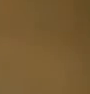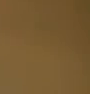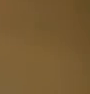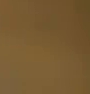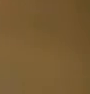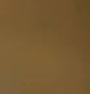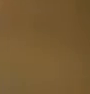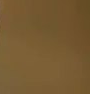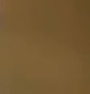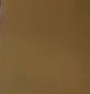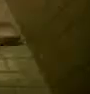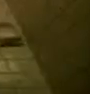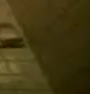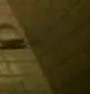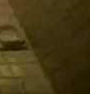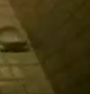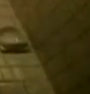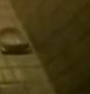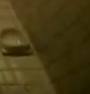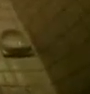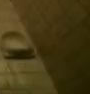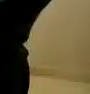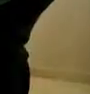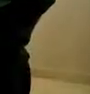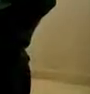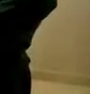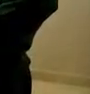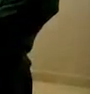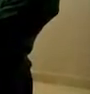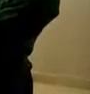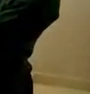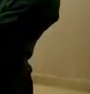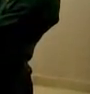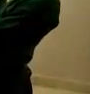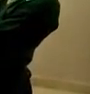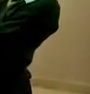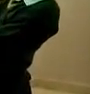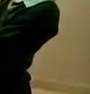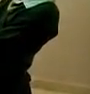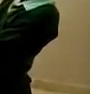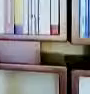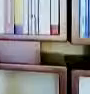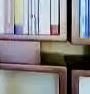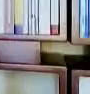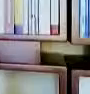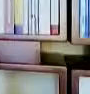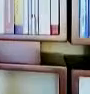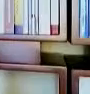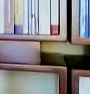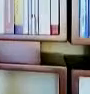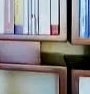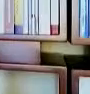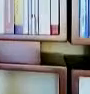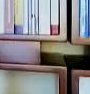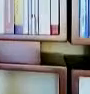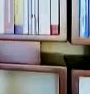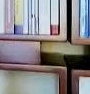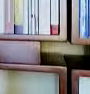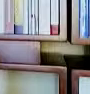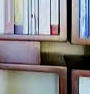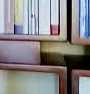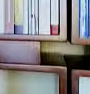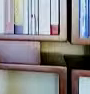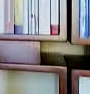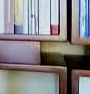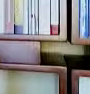So I am really excited that you played a part in the true spirit of Africanacity. Thank you so much